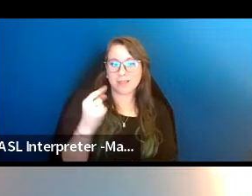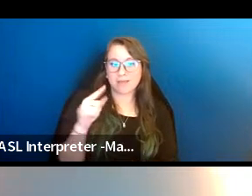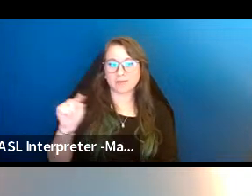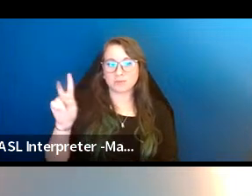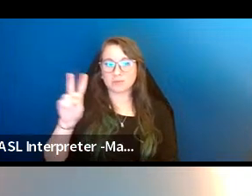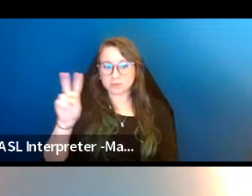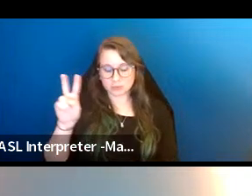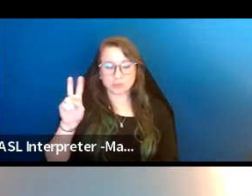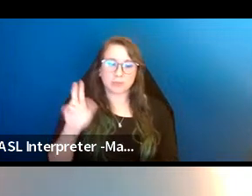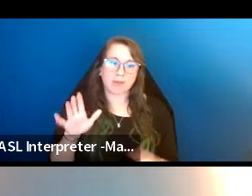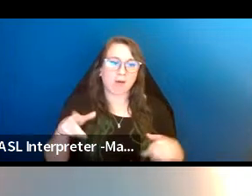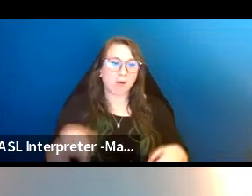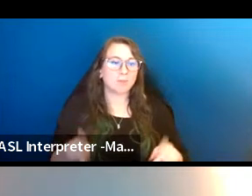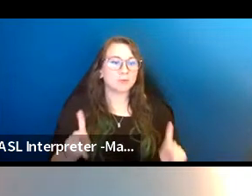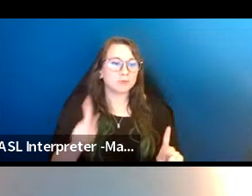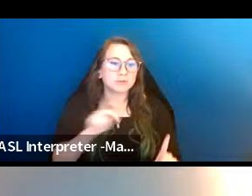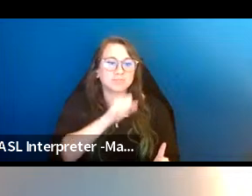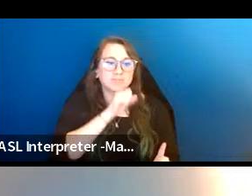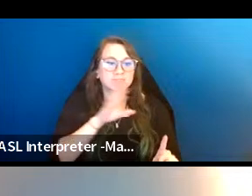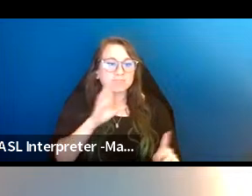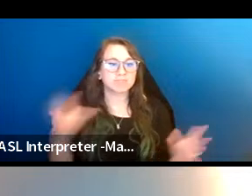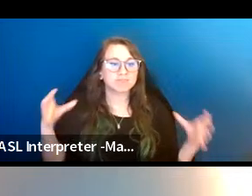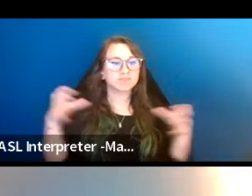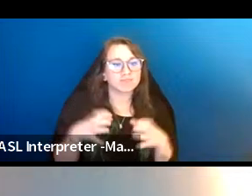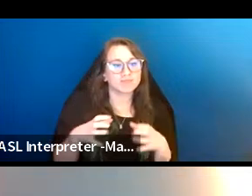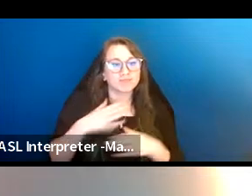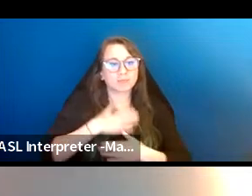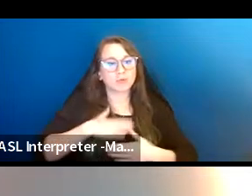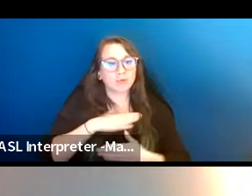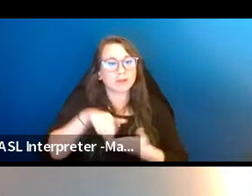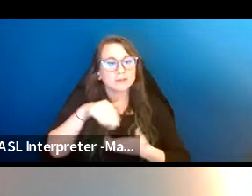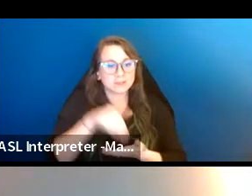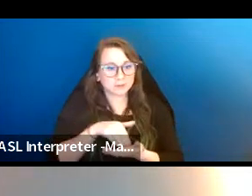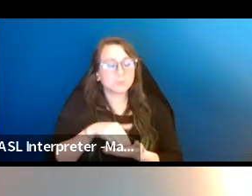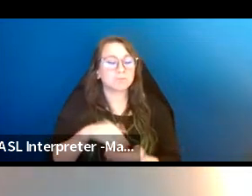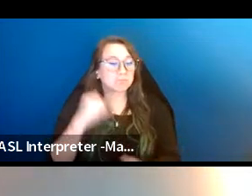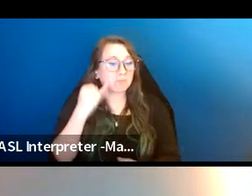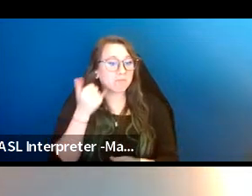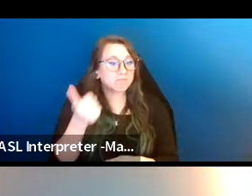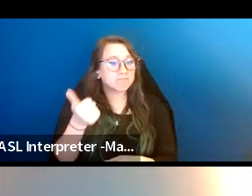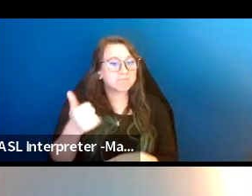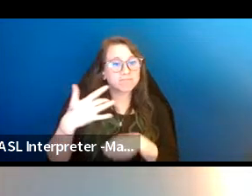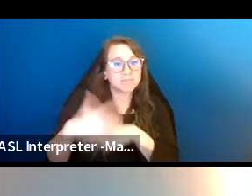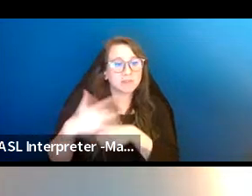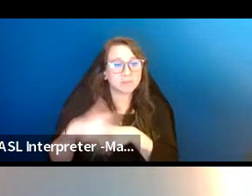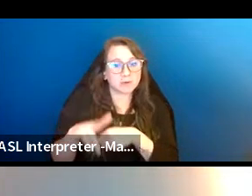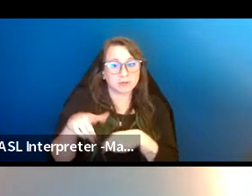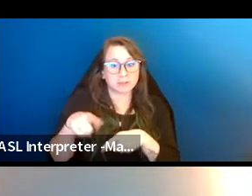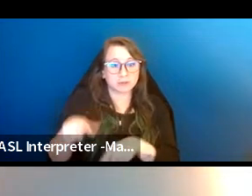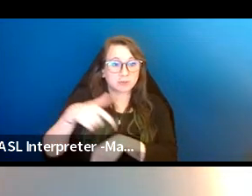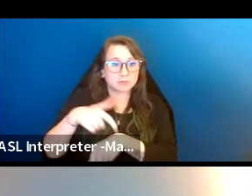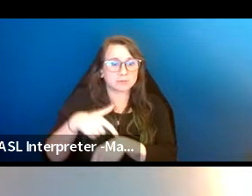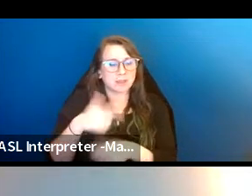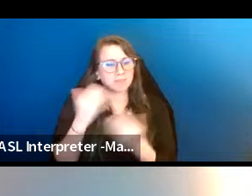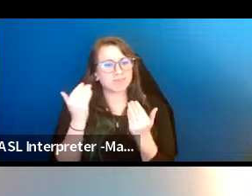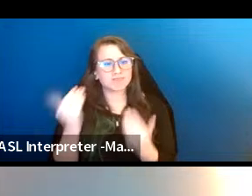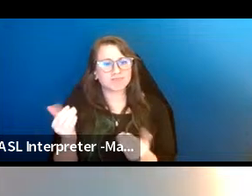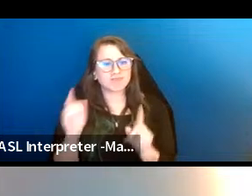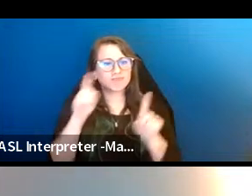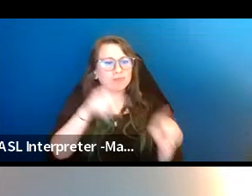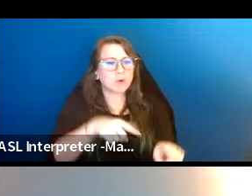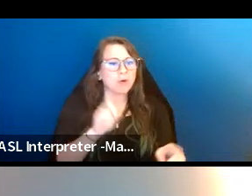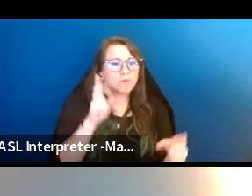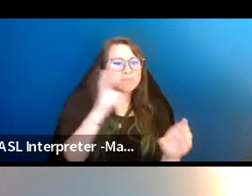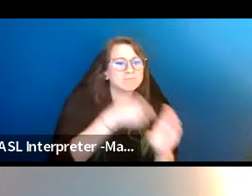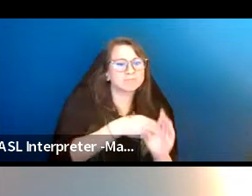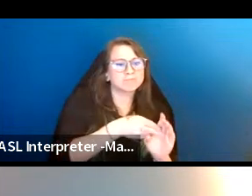as opportunities for the seniors to get together at the rec center. So if you have availability during those times, feel free to go to the rec center to meet up with the group.